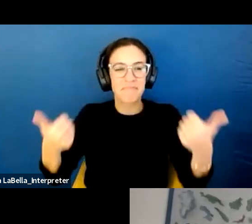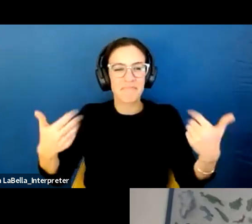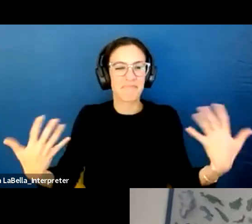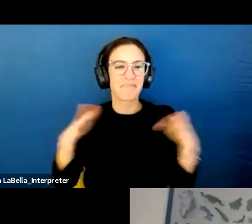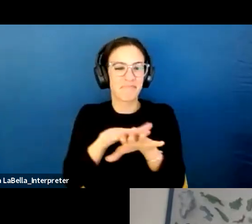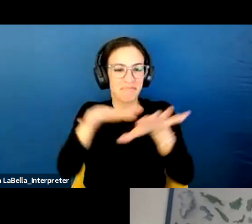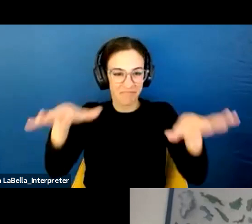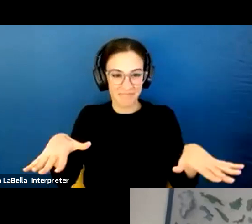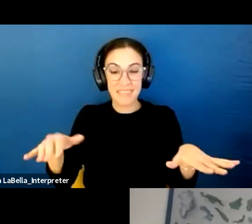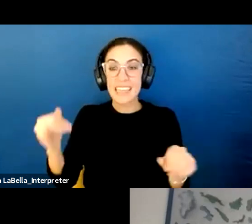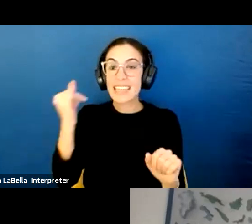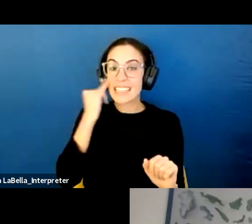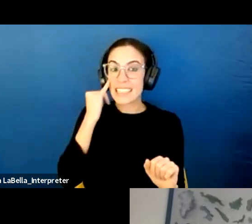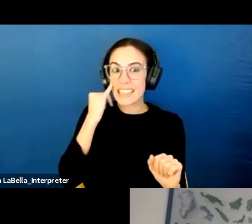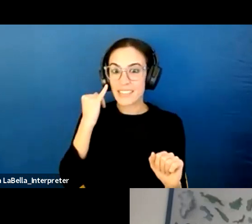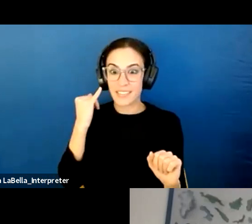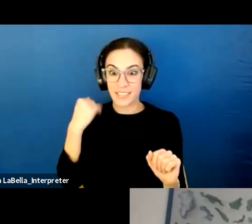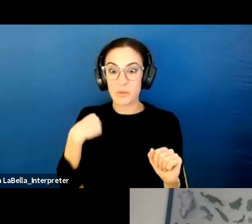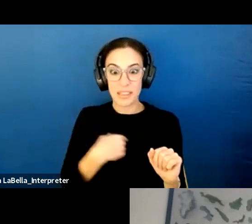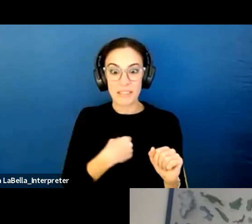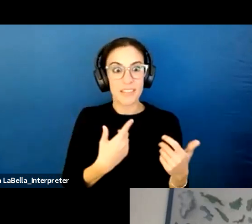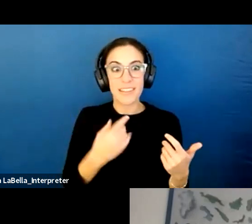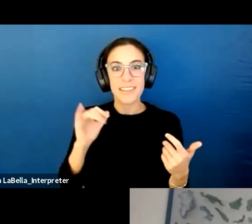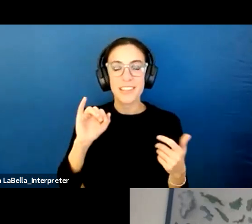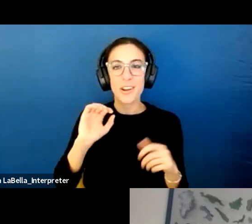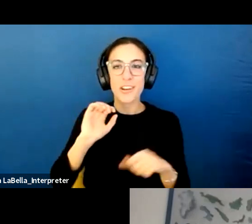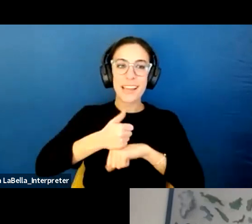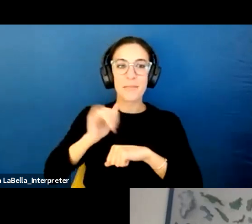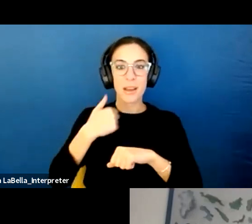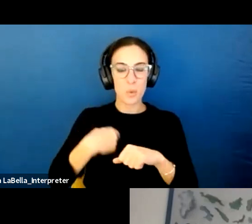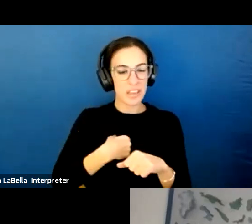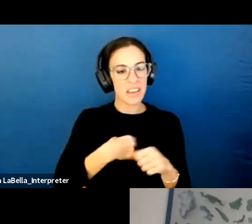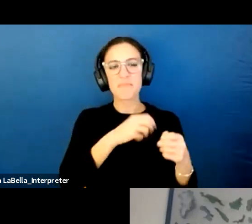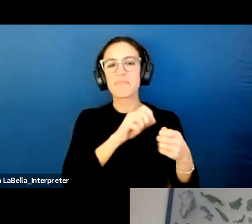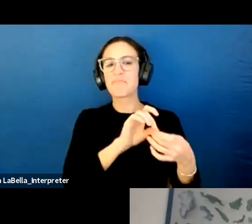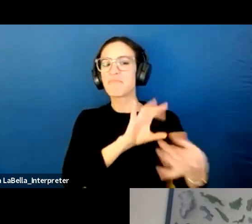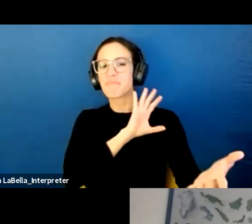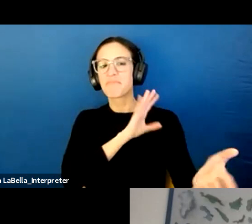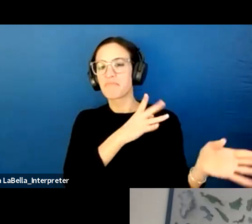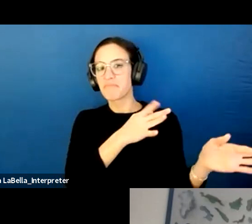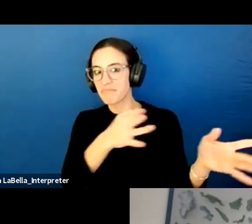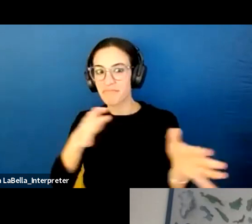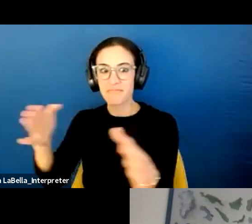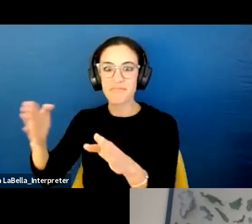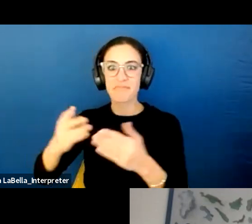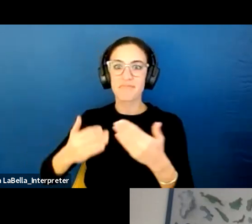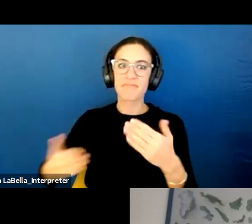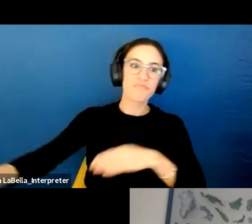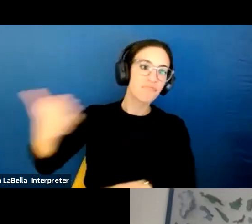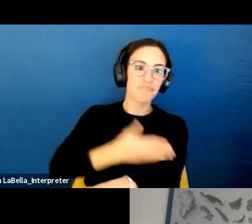really gone, quite a ways away from some of those regressive kinds of